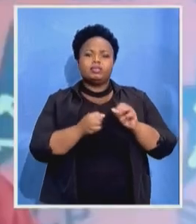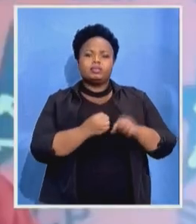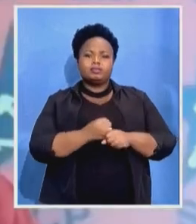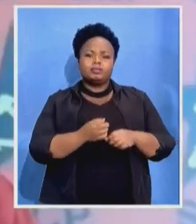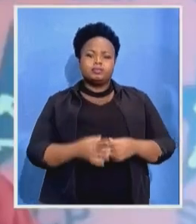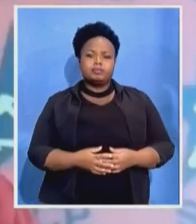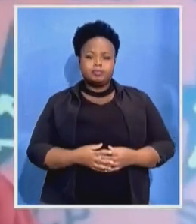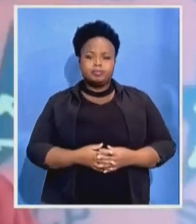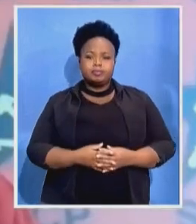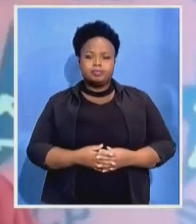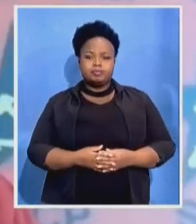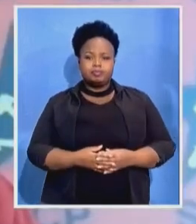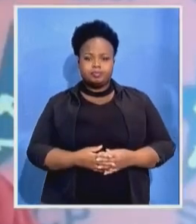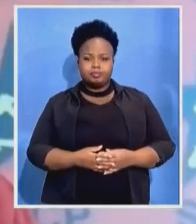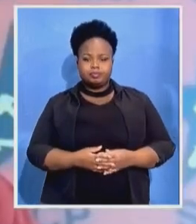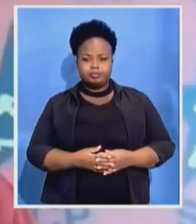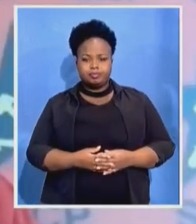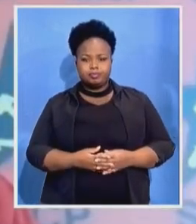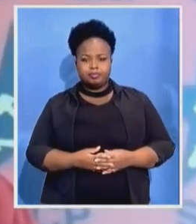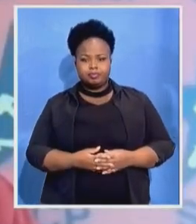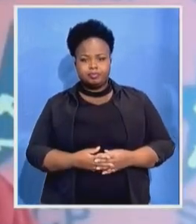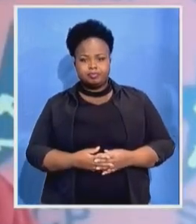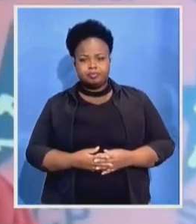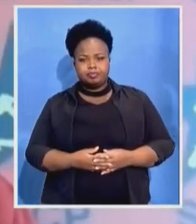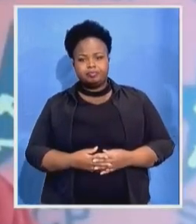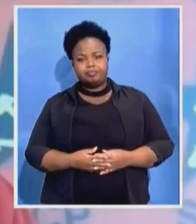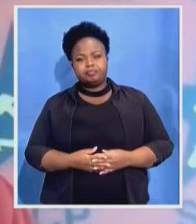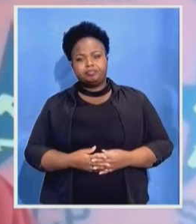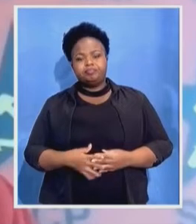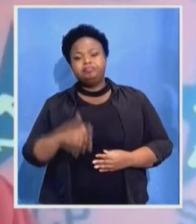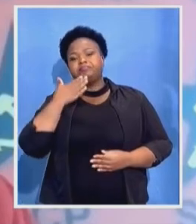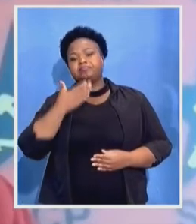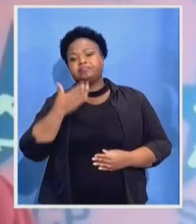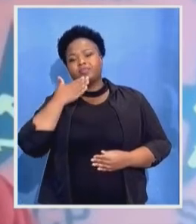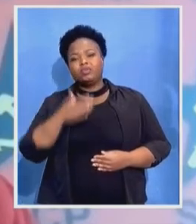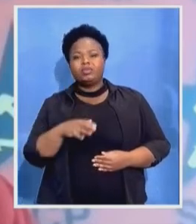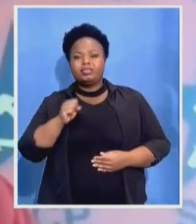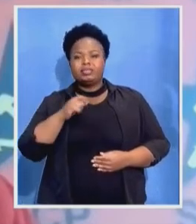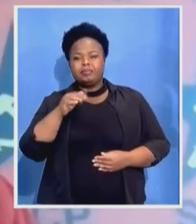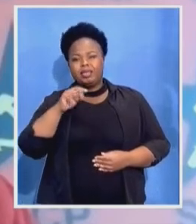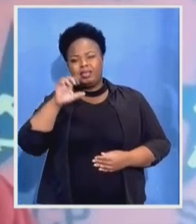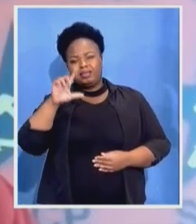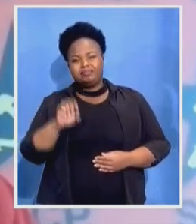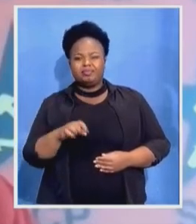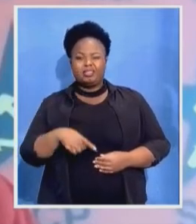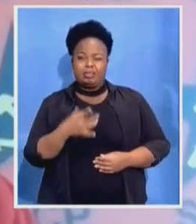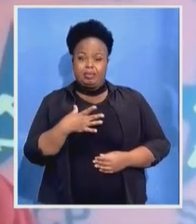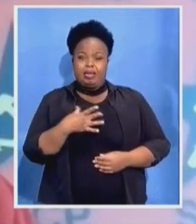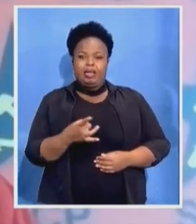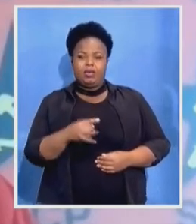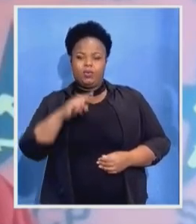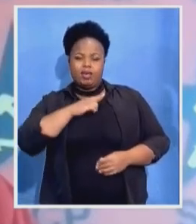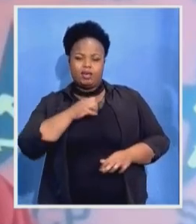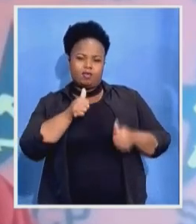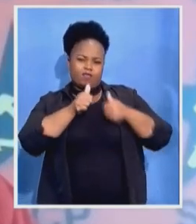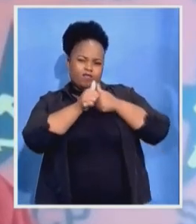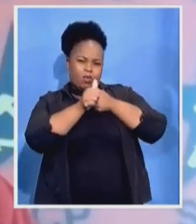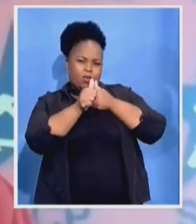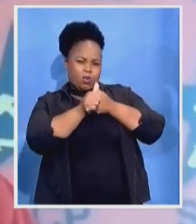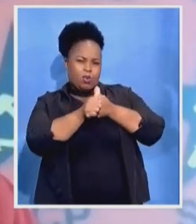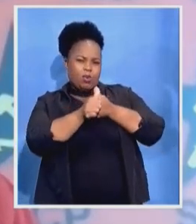Thank you, Samkelo. One thing I like about your questions, because I follow you at all press